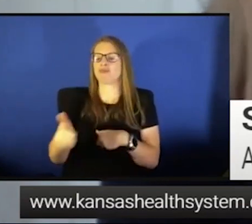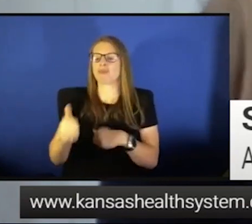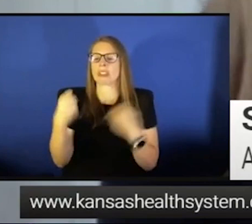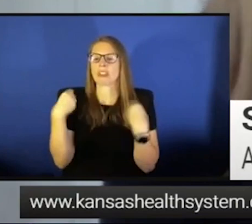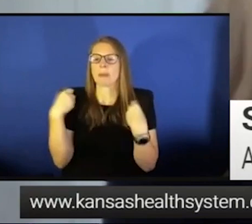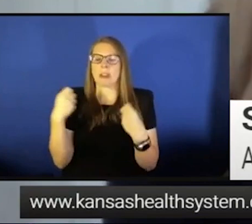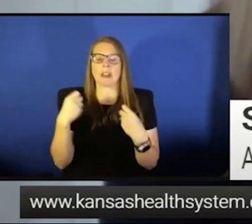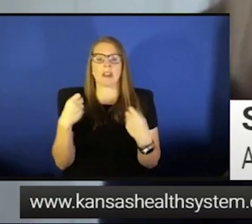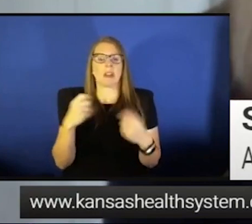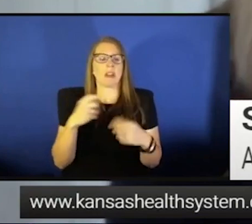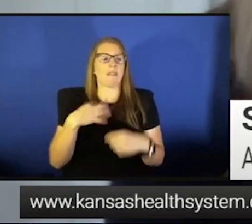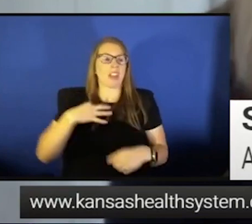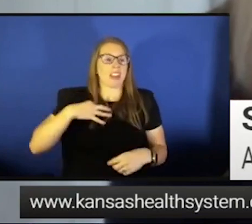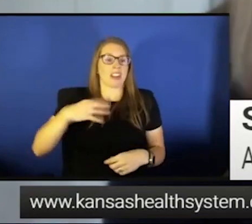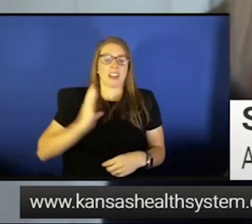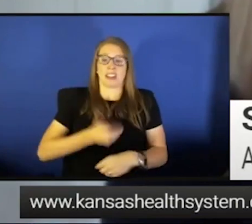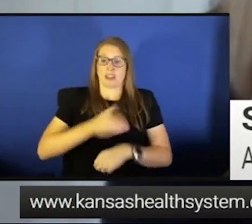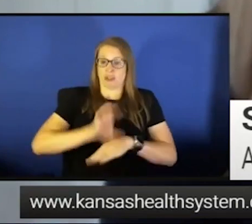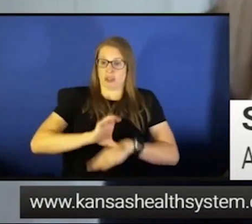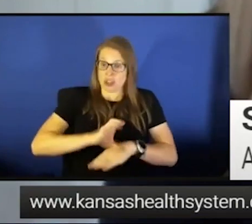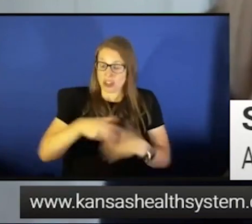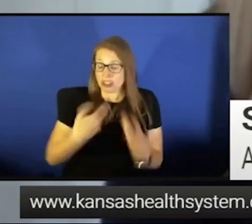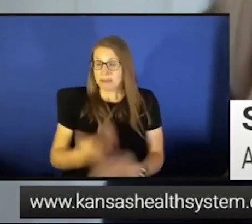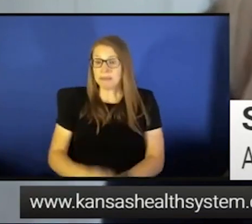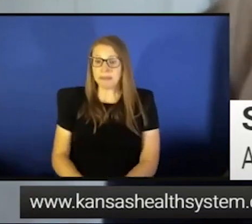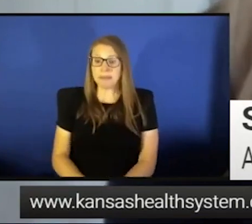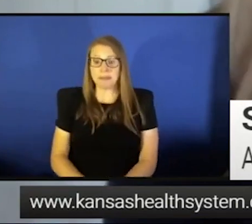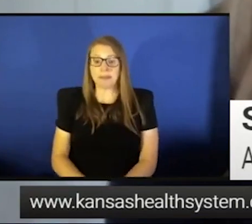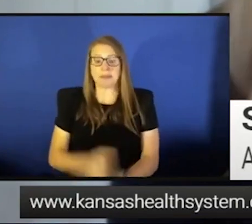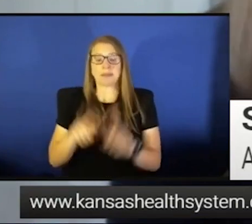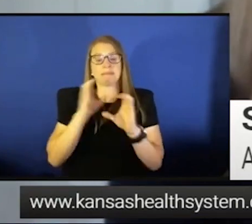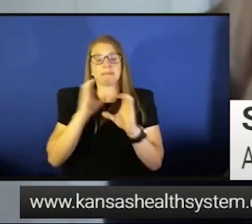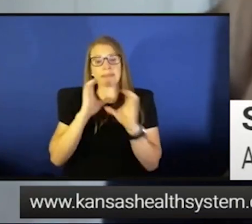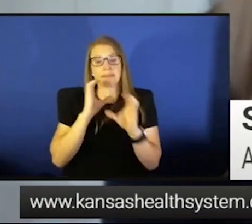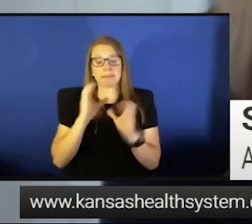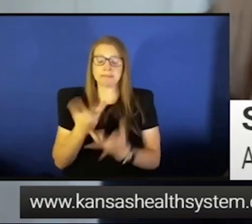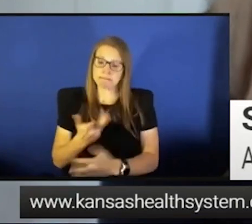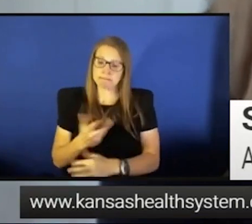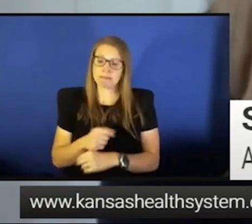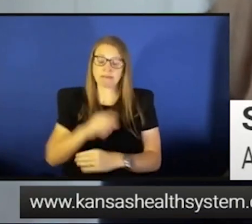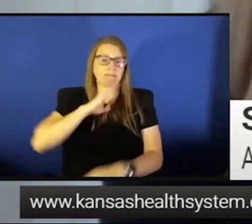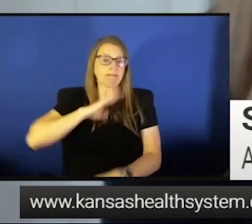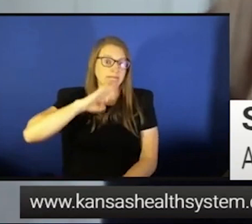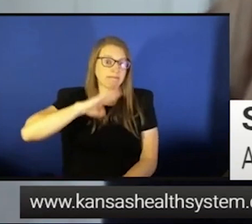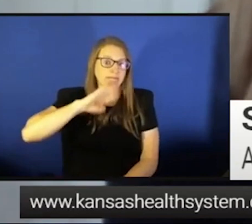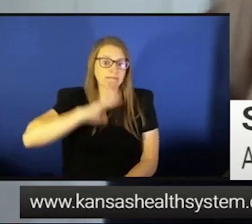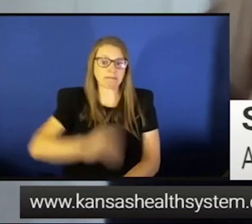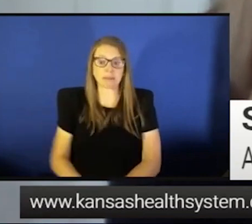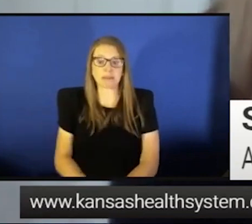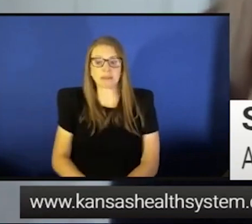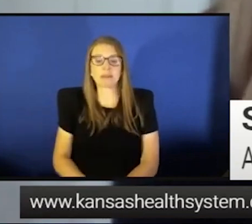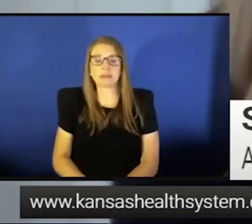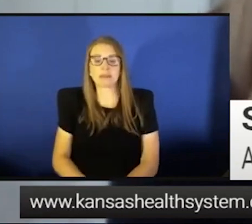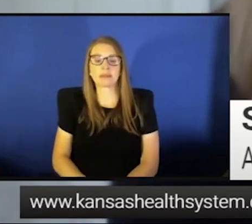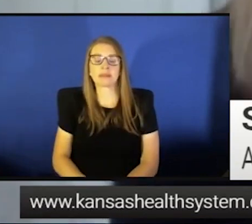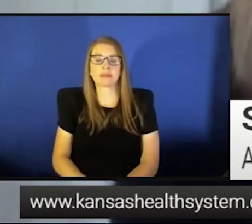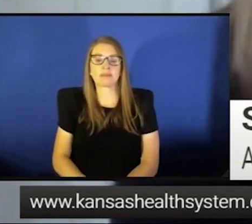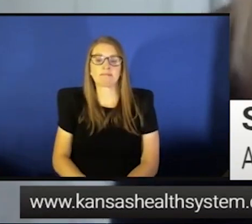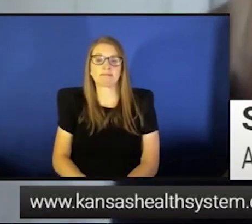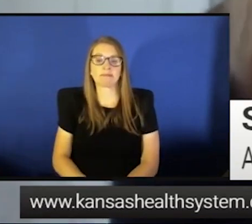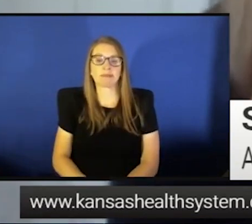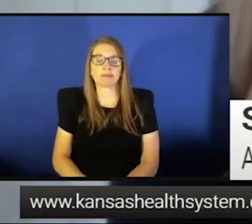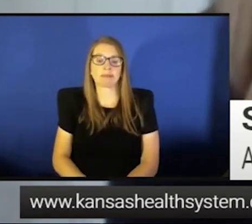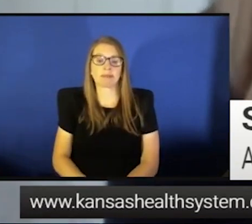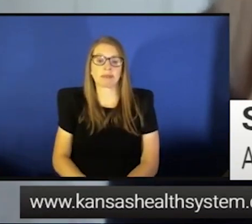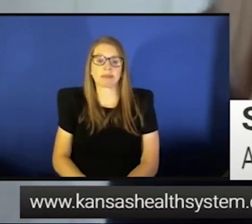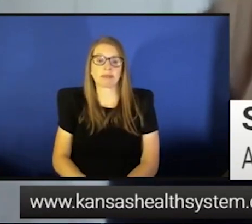at our church, but the communication, it's so frustrating. It not only